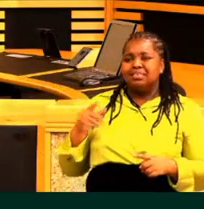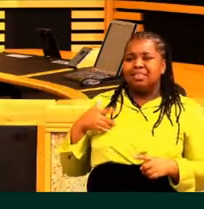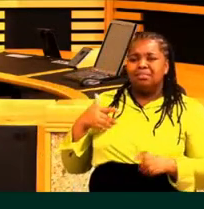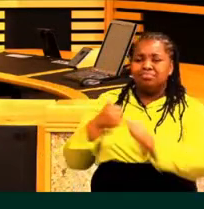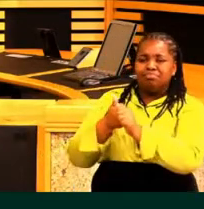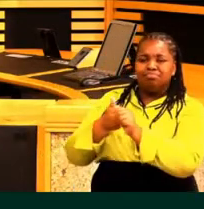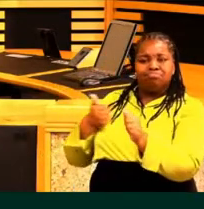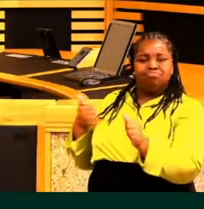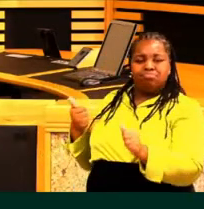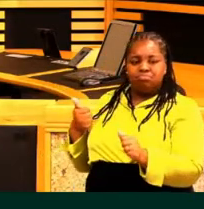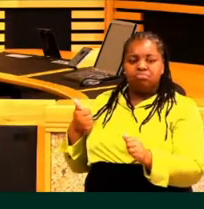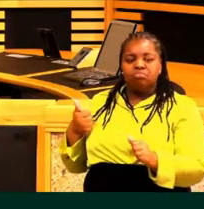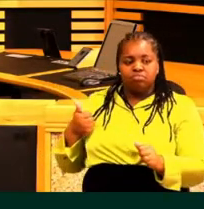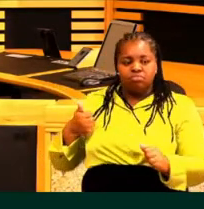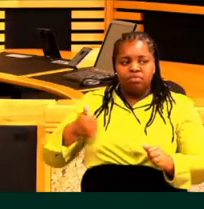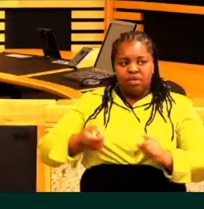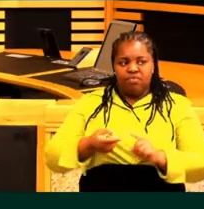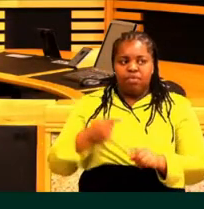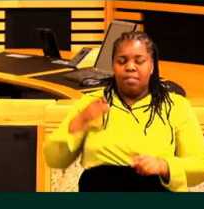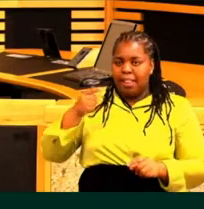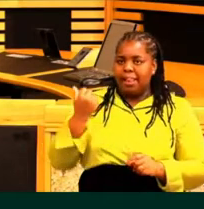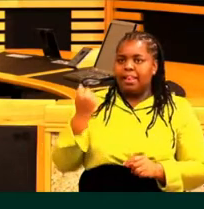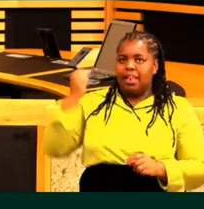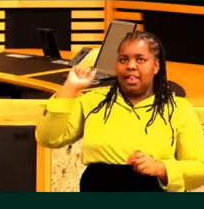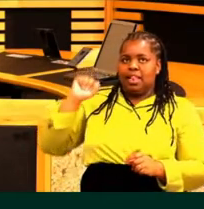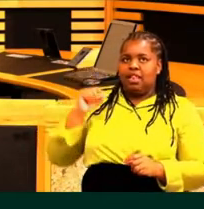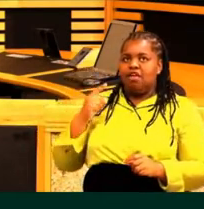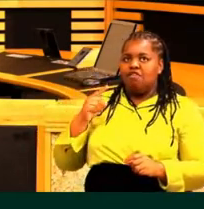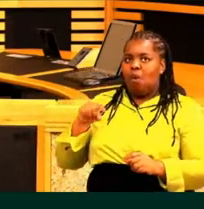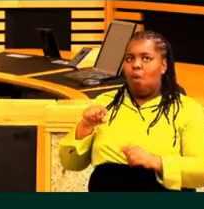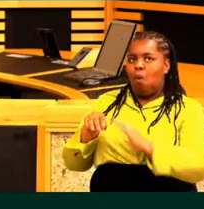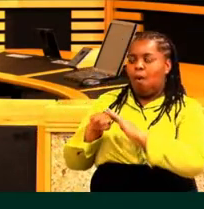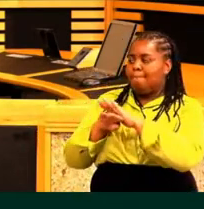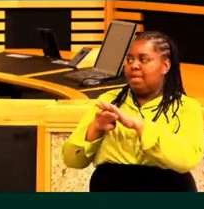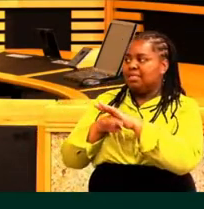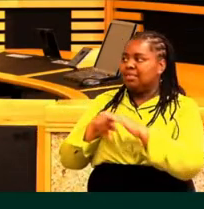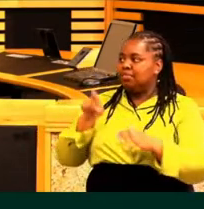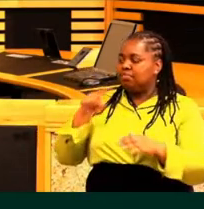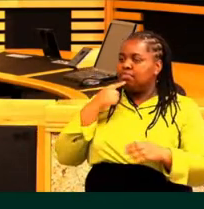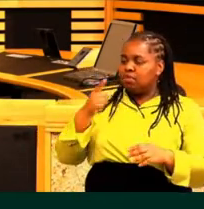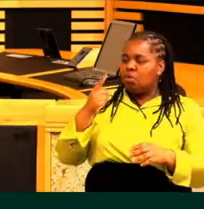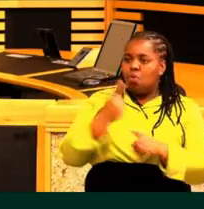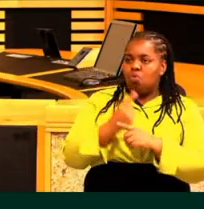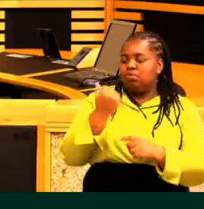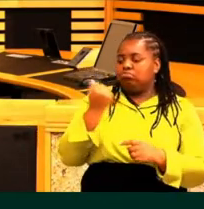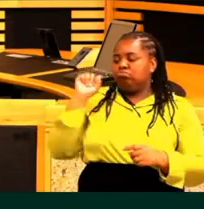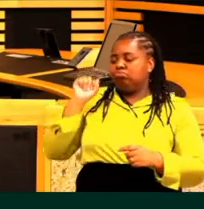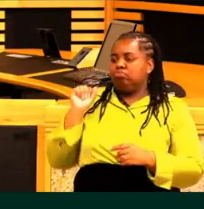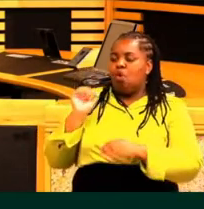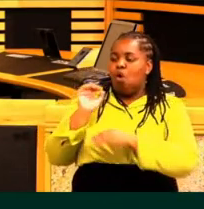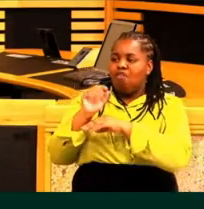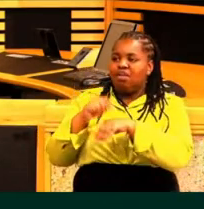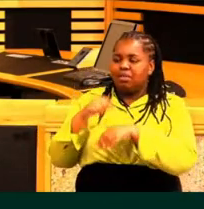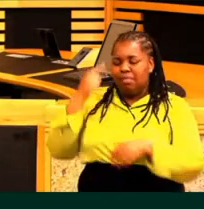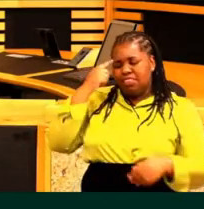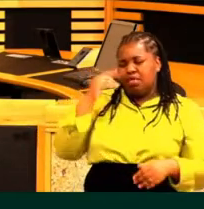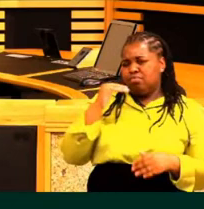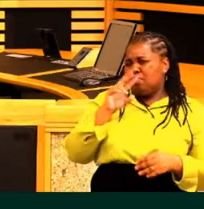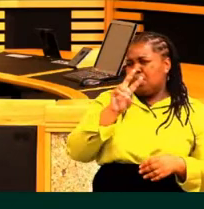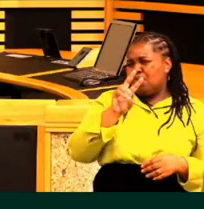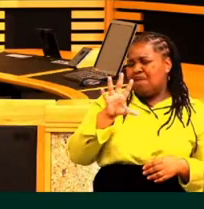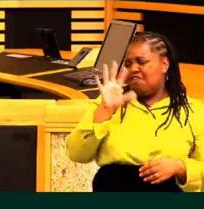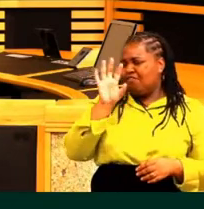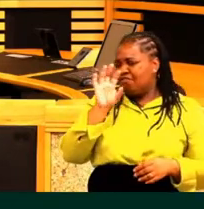amongst those in them is the declining manufacturing base that has declined over time from about 25 percent